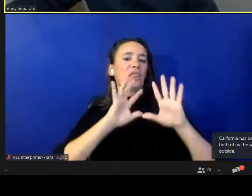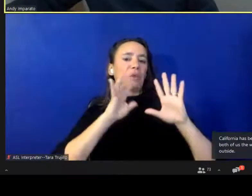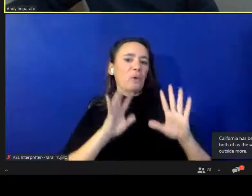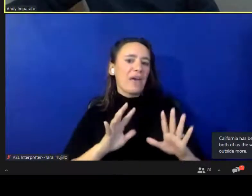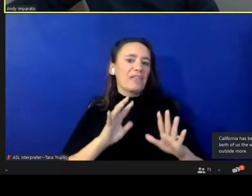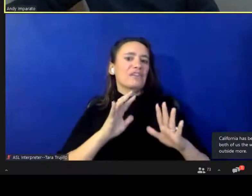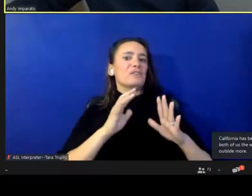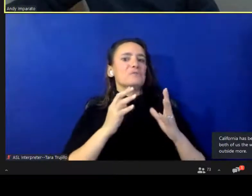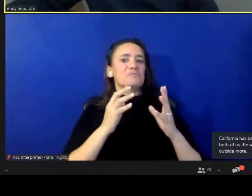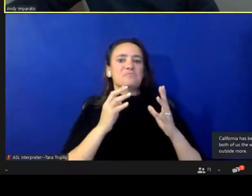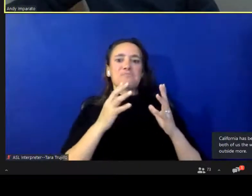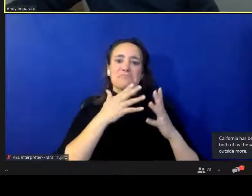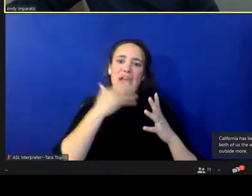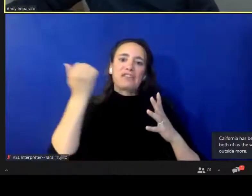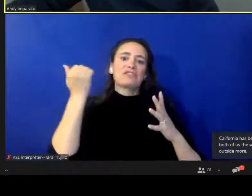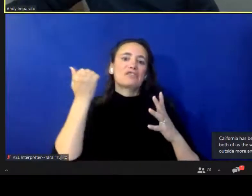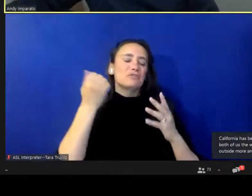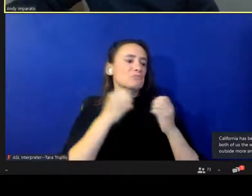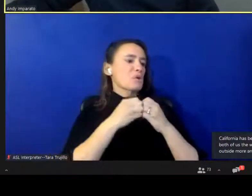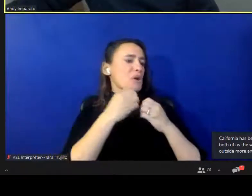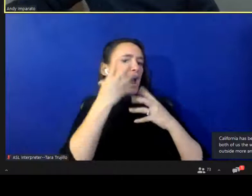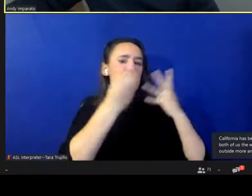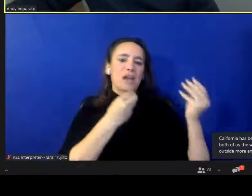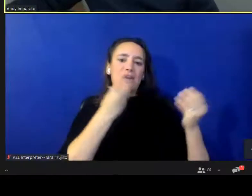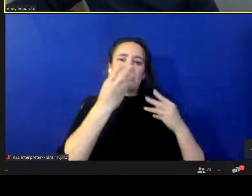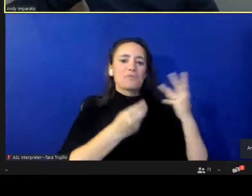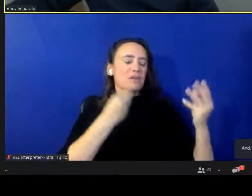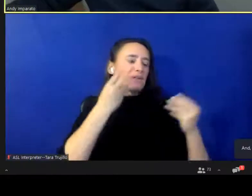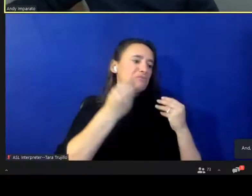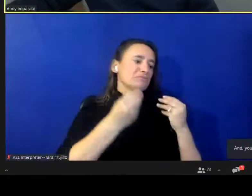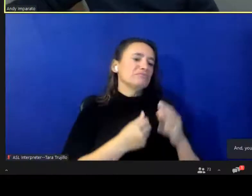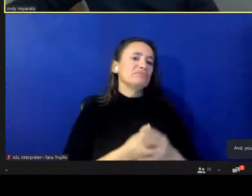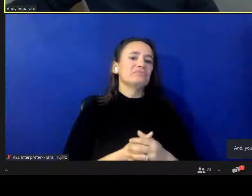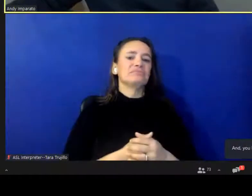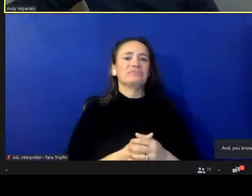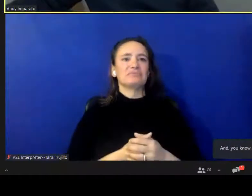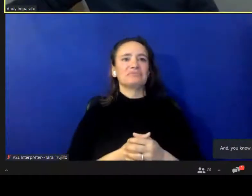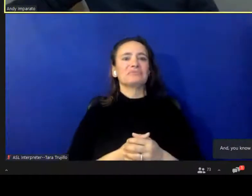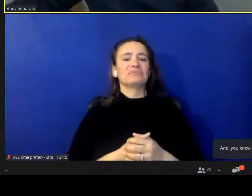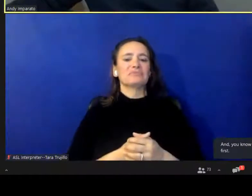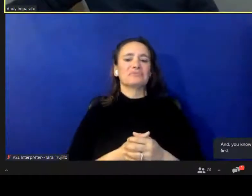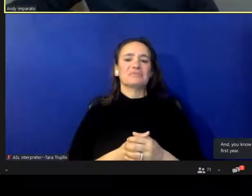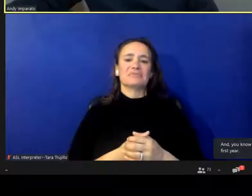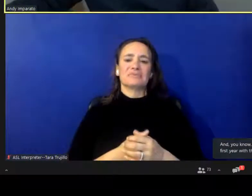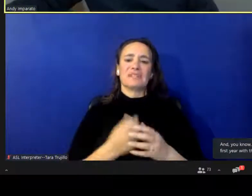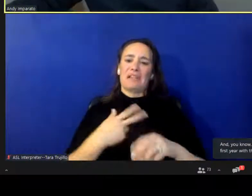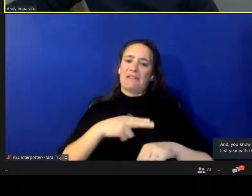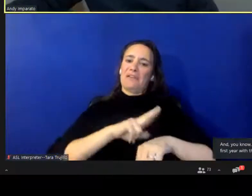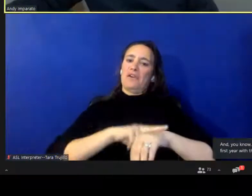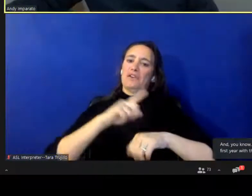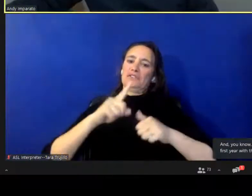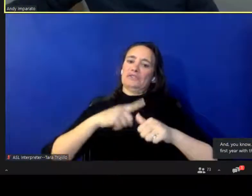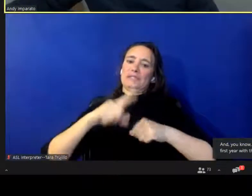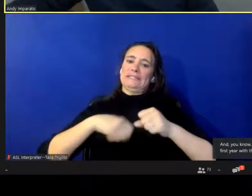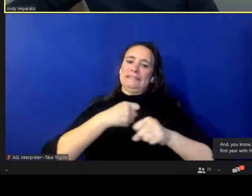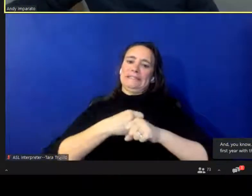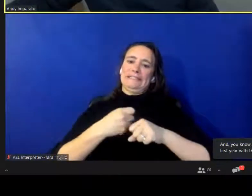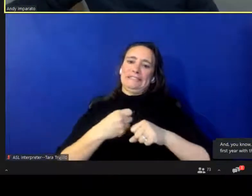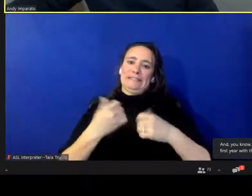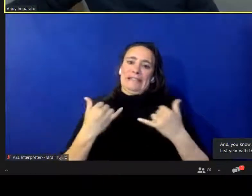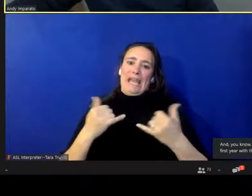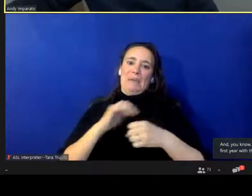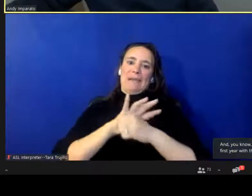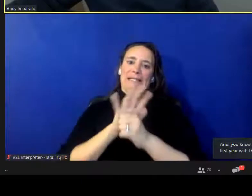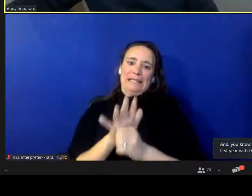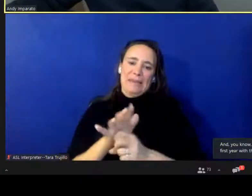more. And, it's been kind of a tumultuous first year with the pandemic and the wildfires.